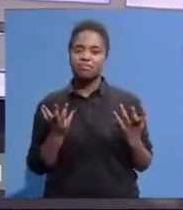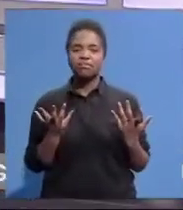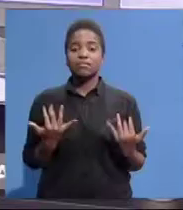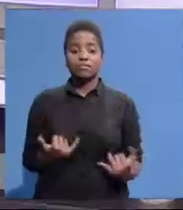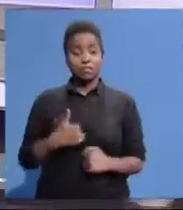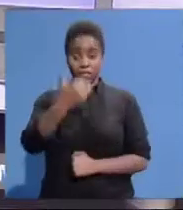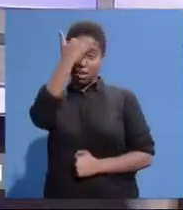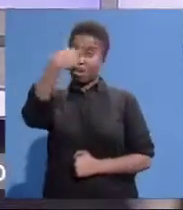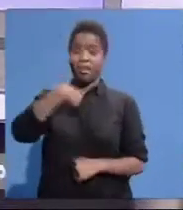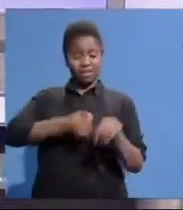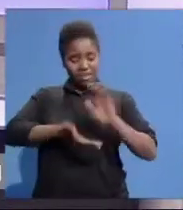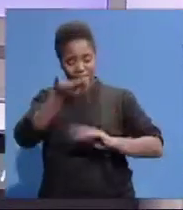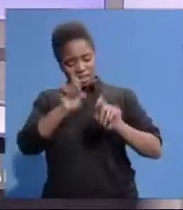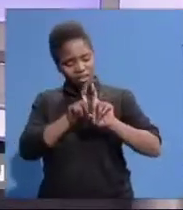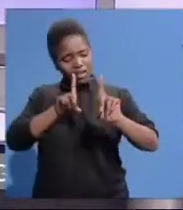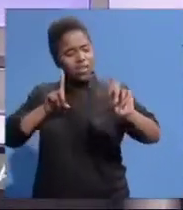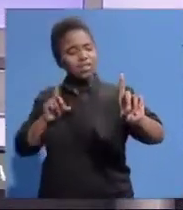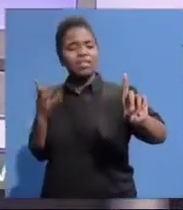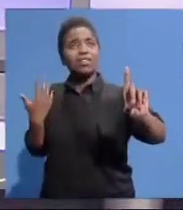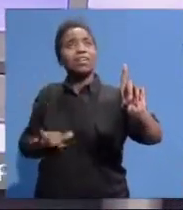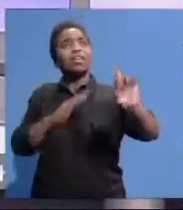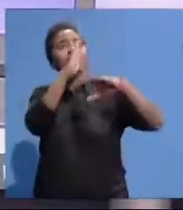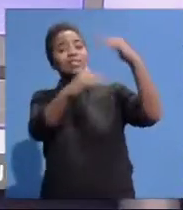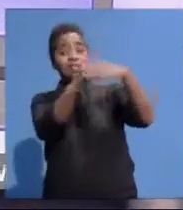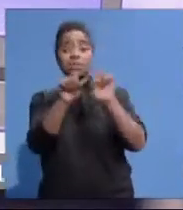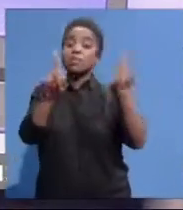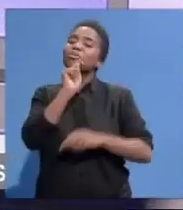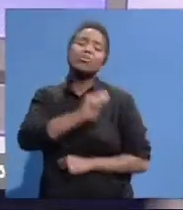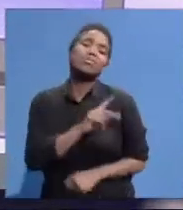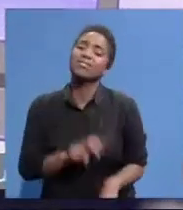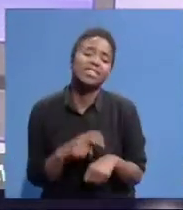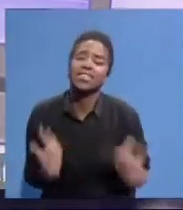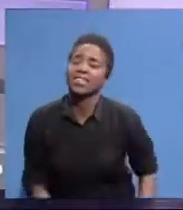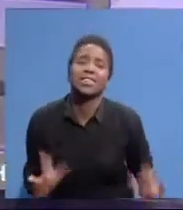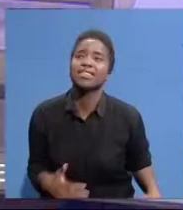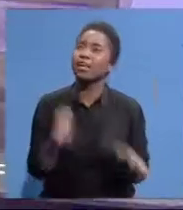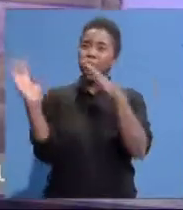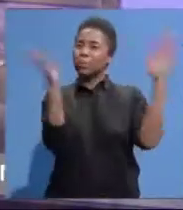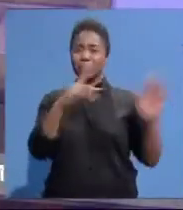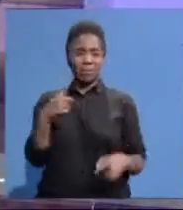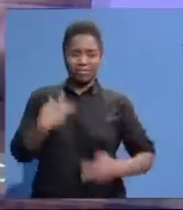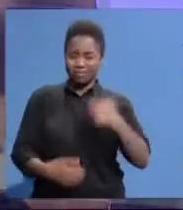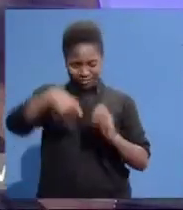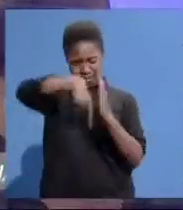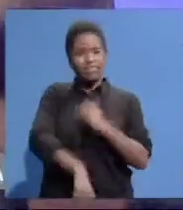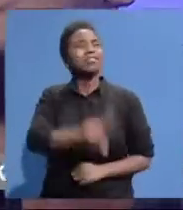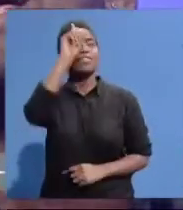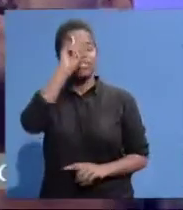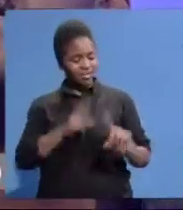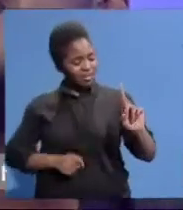I know that you're gone, but I'm gonna need you to weather the storms. Madiba,